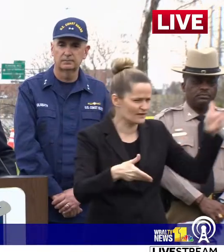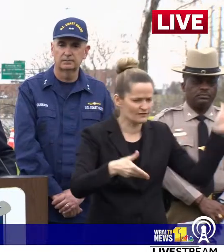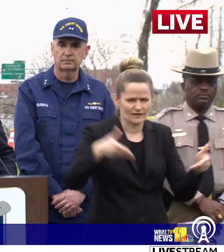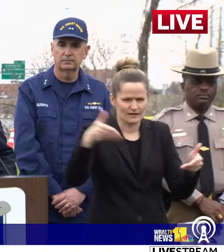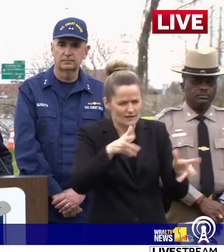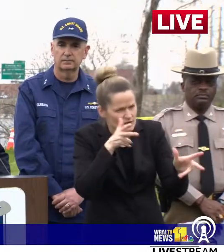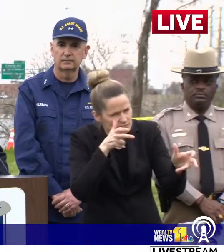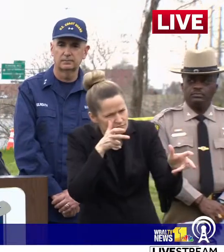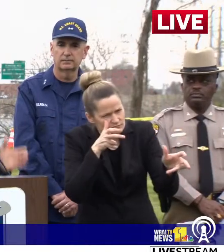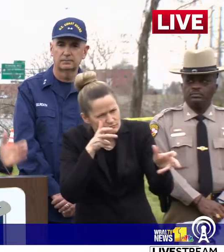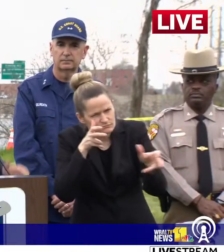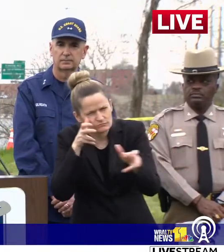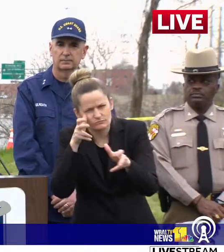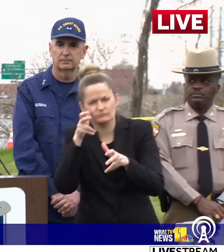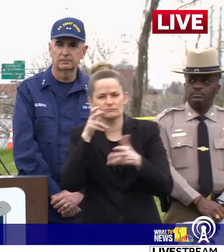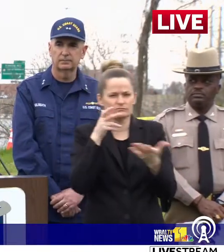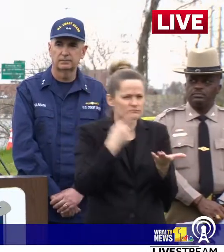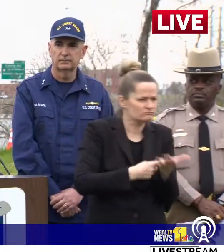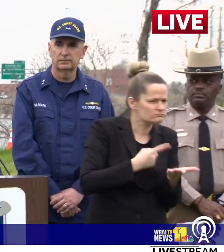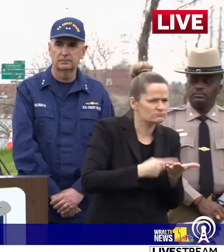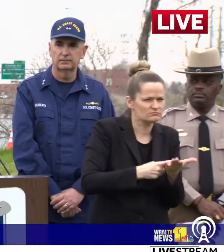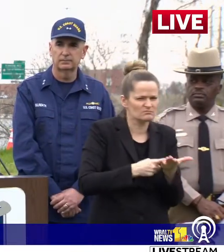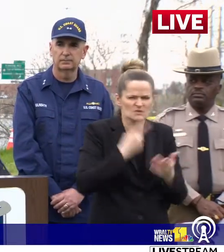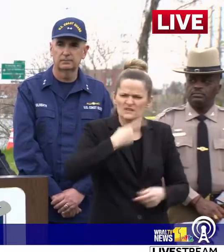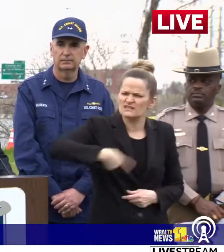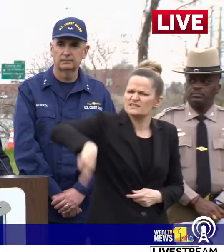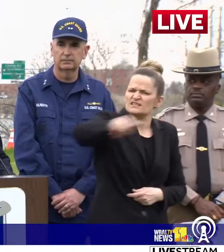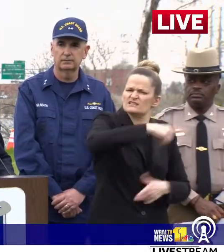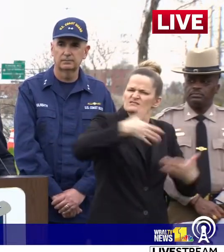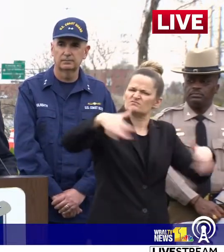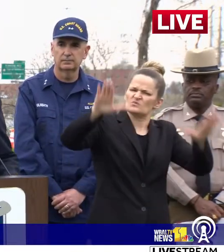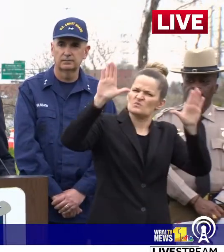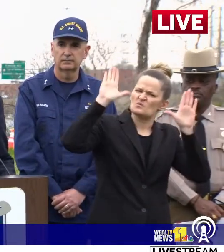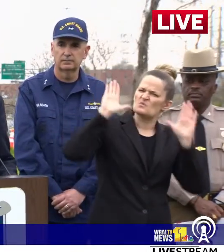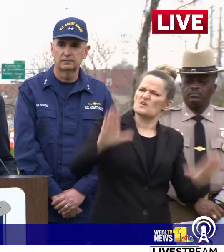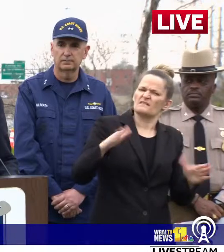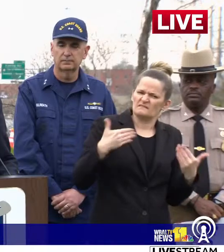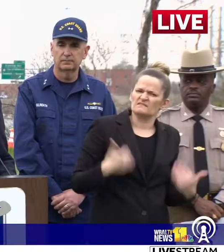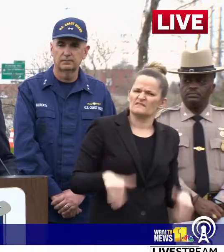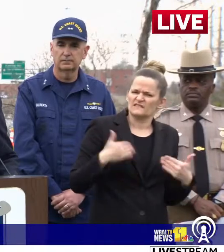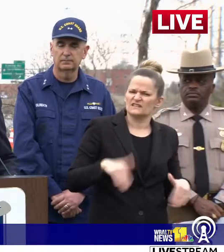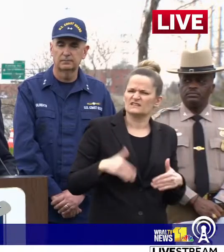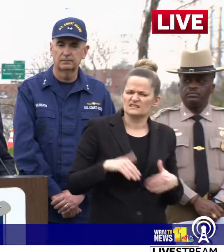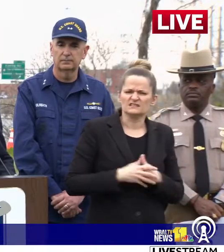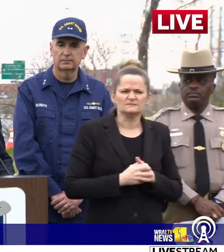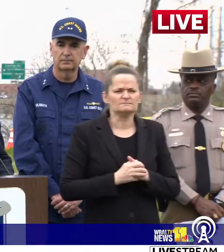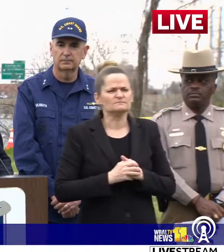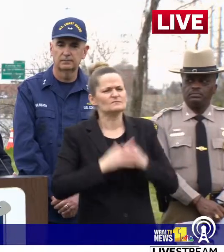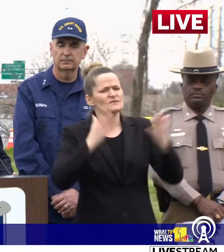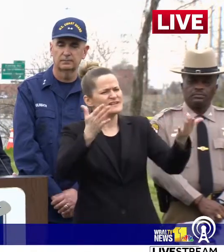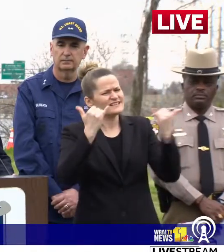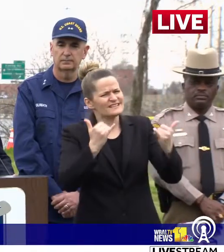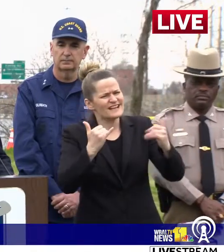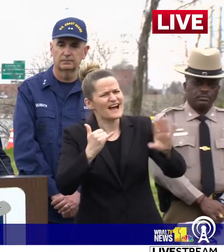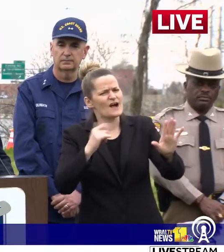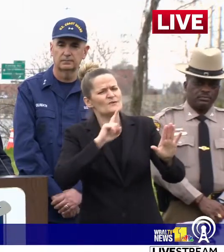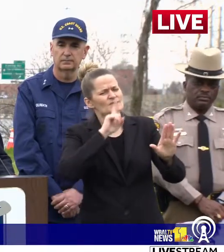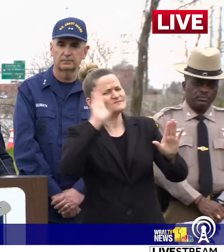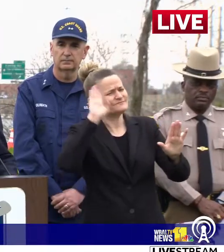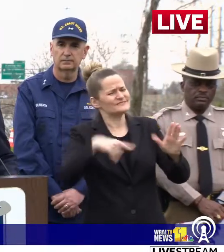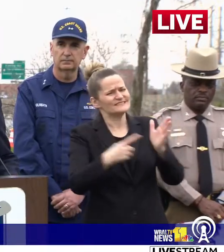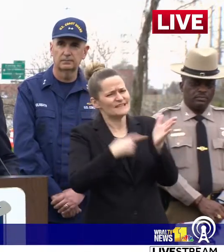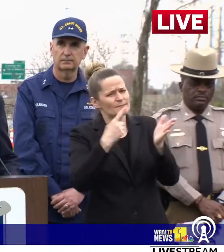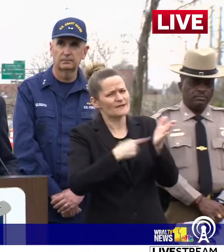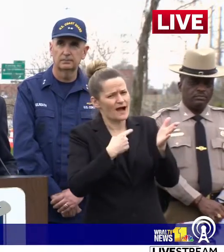to listen, and allowing folks to do their jobs. And I know that there's always the possibility of friction when so